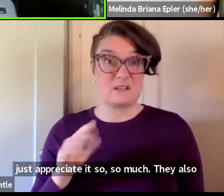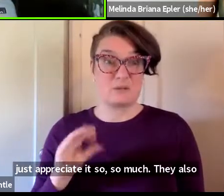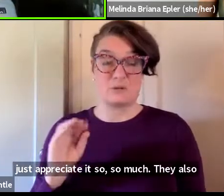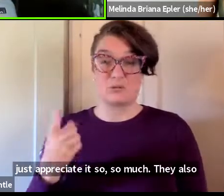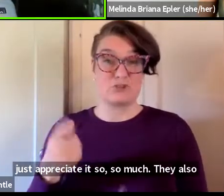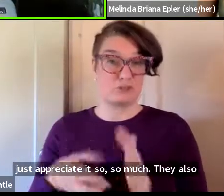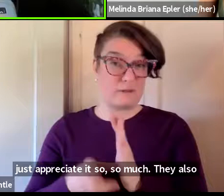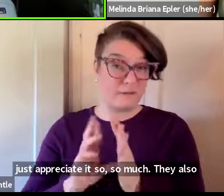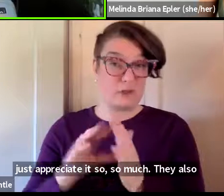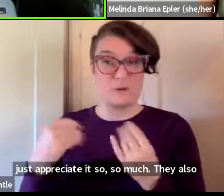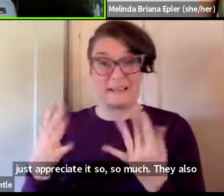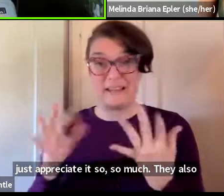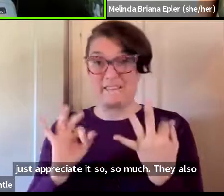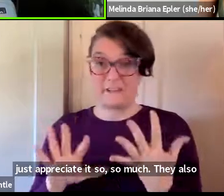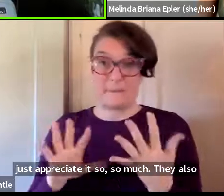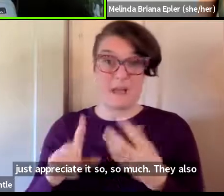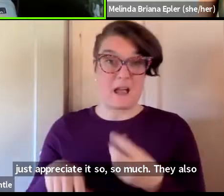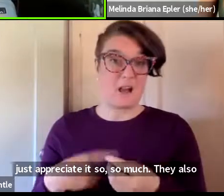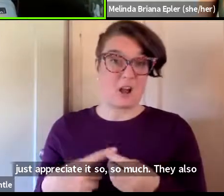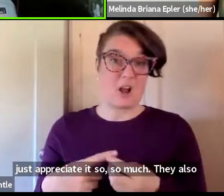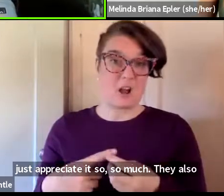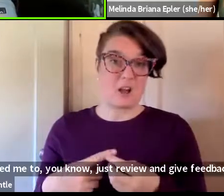give feedback on a